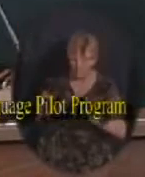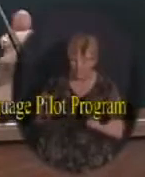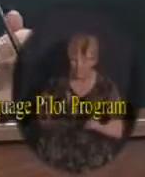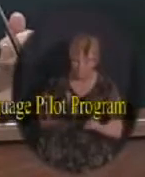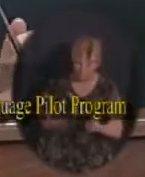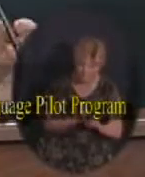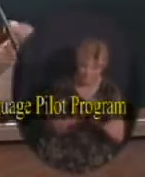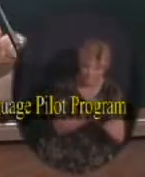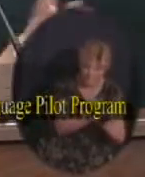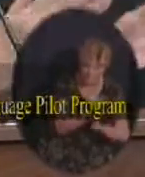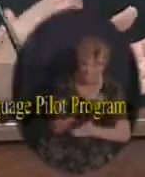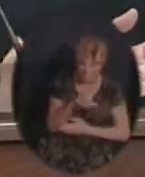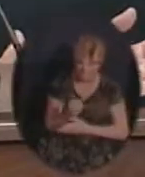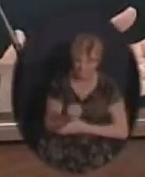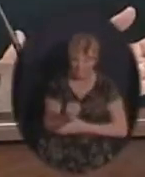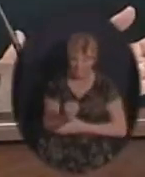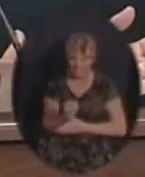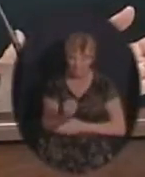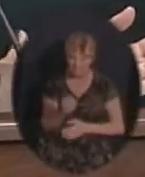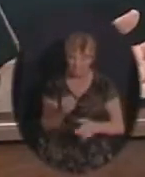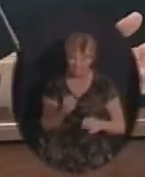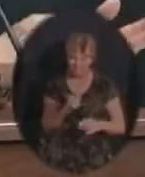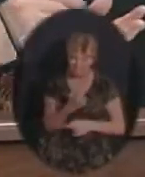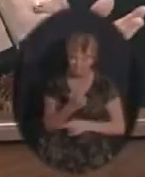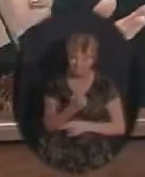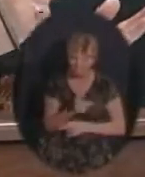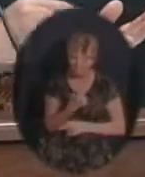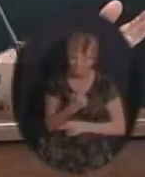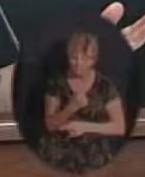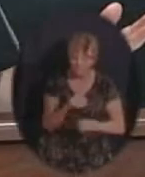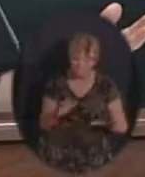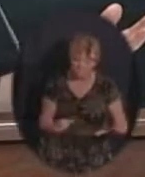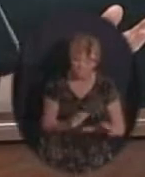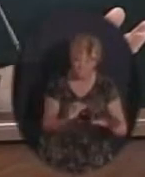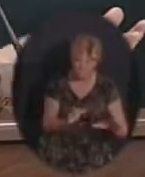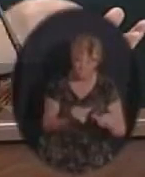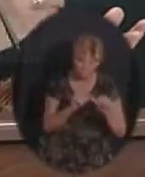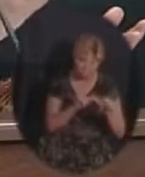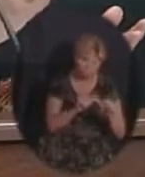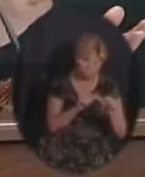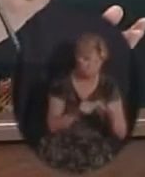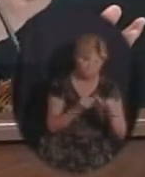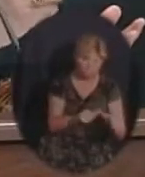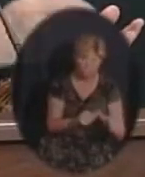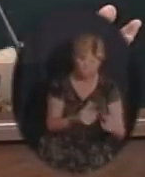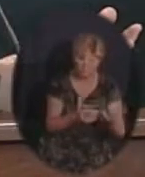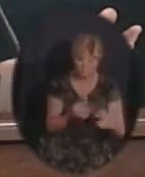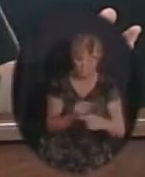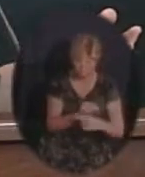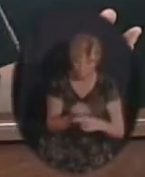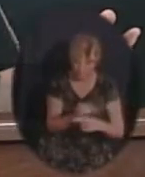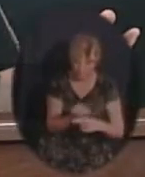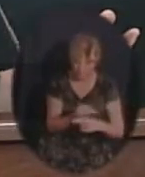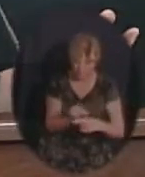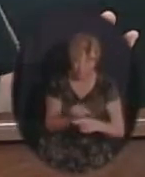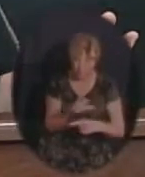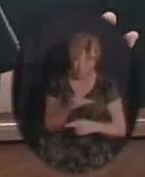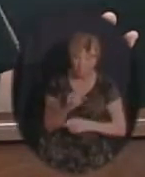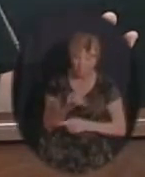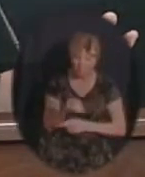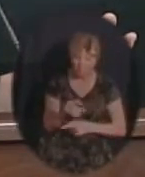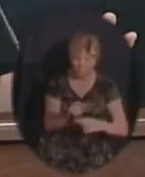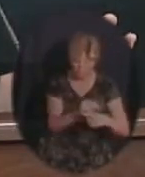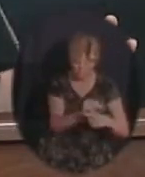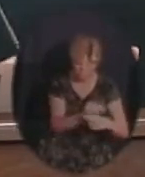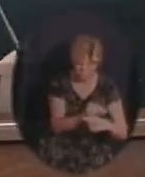program has been ongoing training. And so there is curriculum developed by the direct district and also the ongoing training